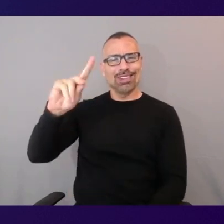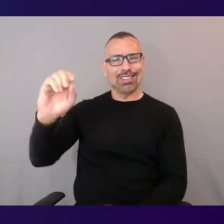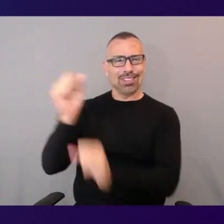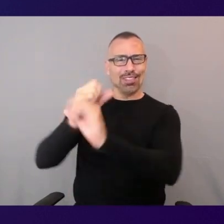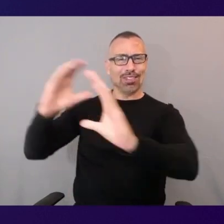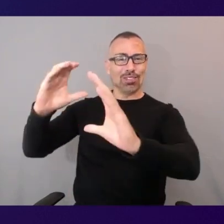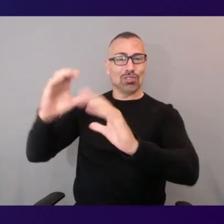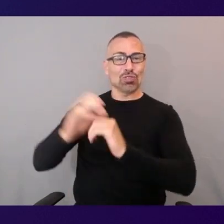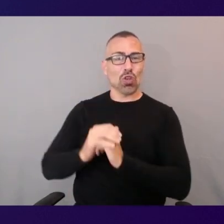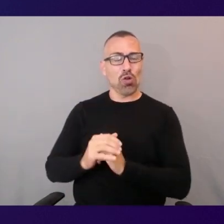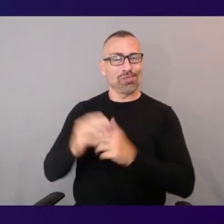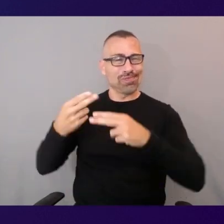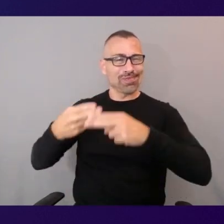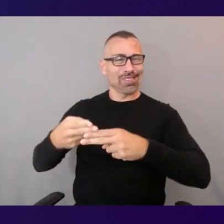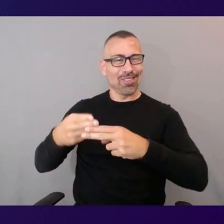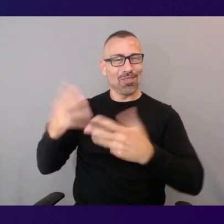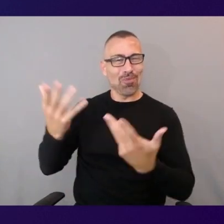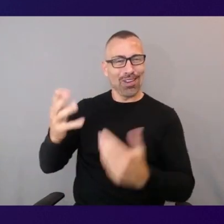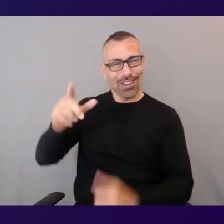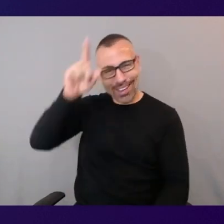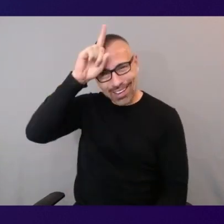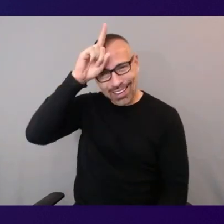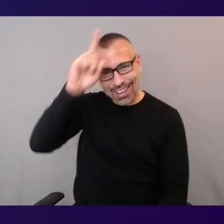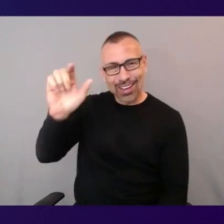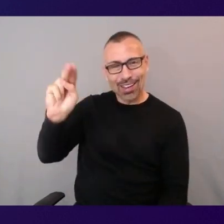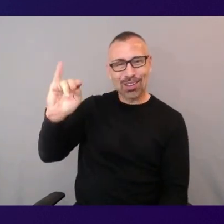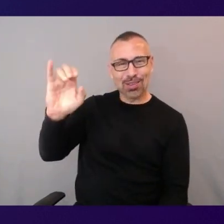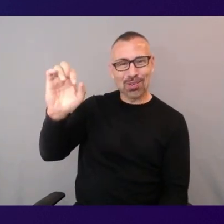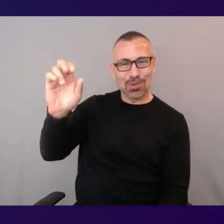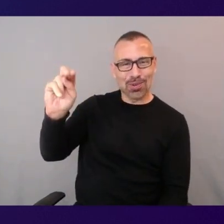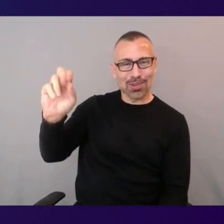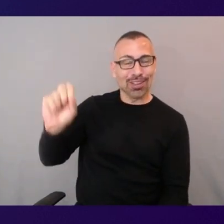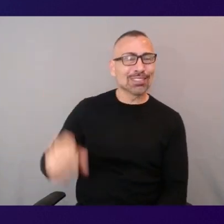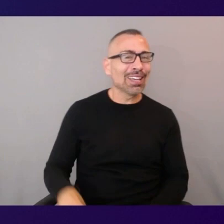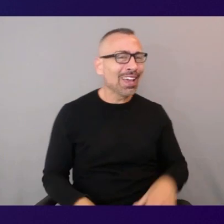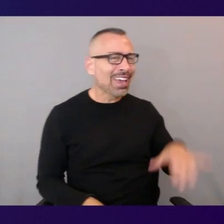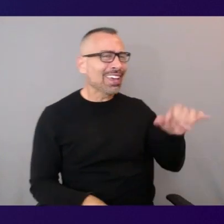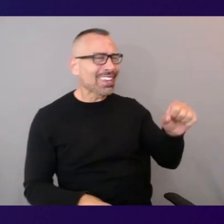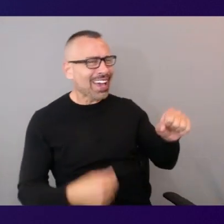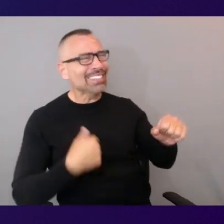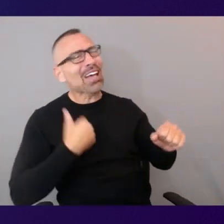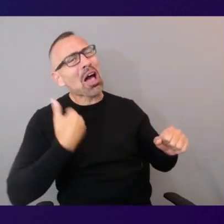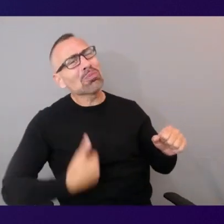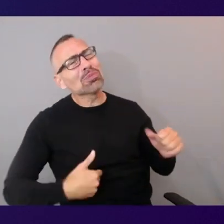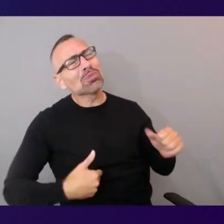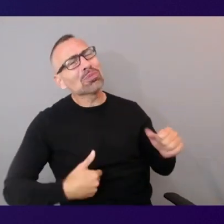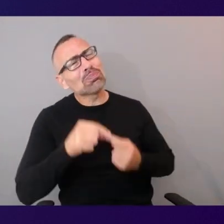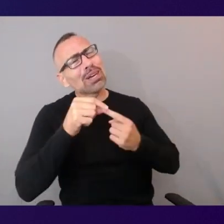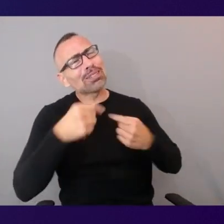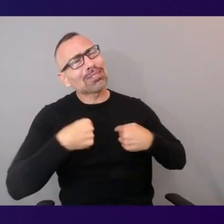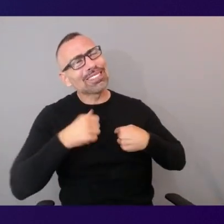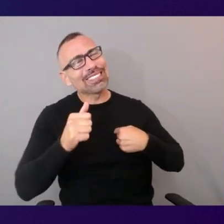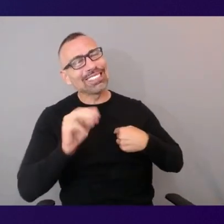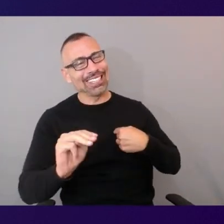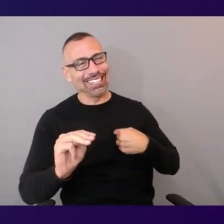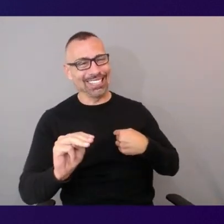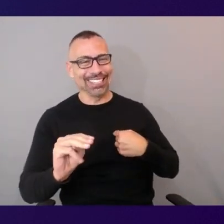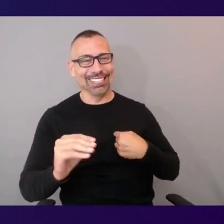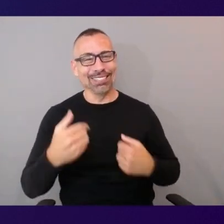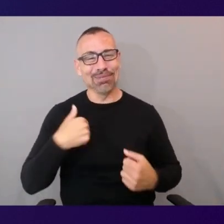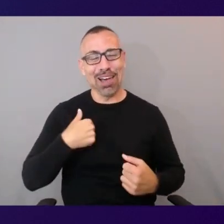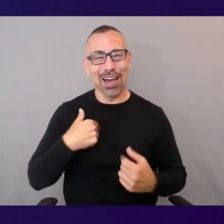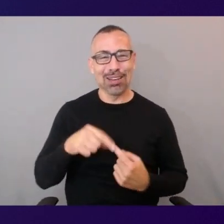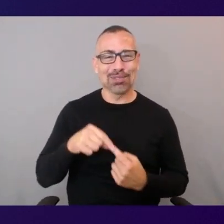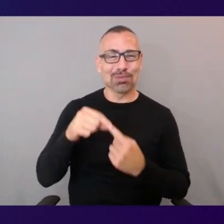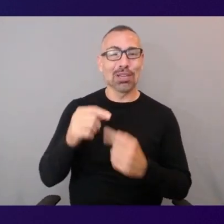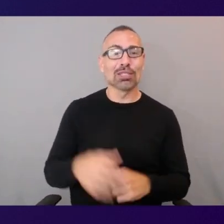been watching. I hear you. God, I mean, We all have our specialties, you know. I love it. I find so many times where there